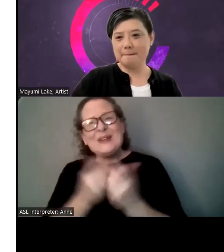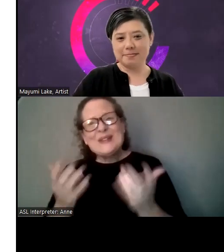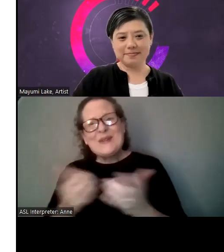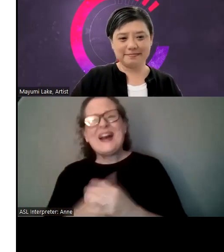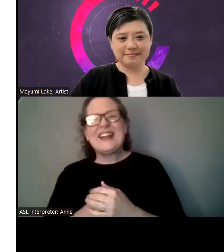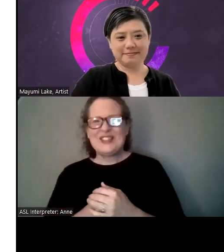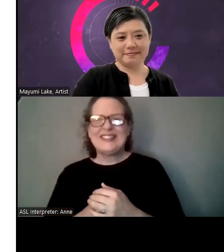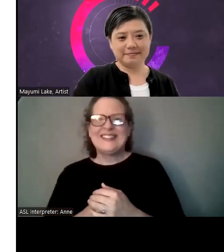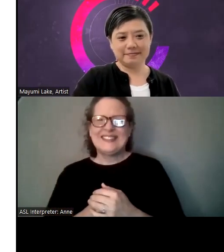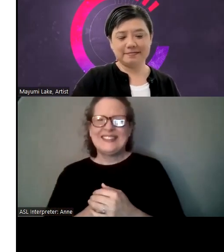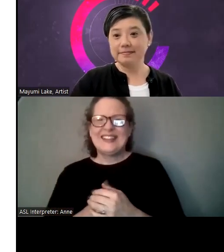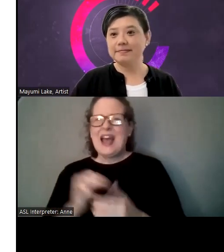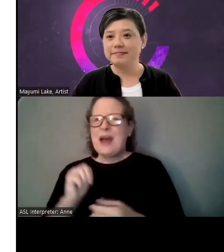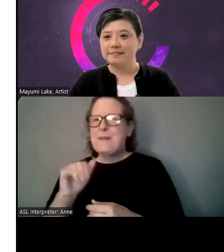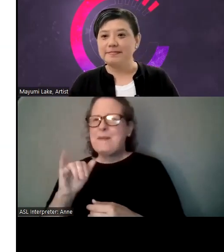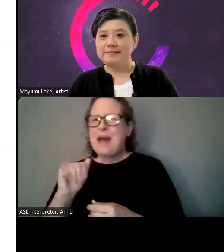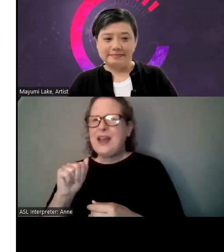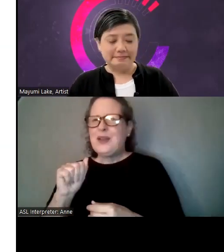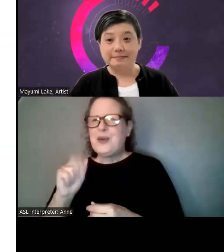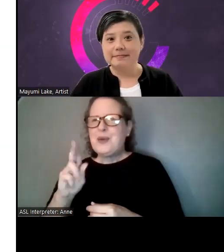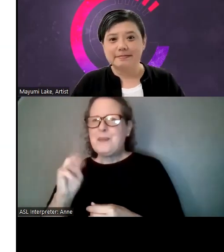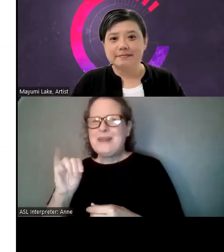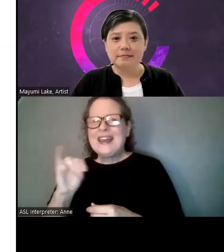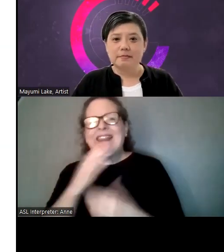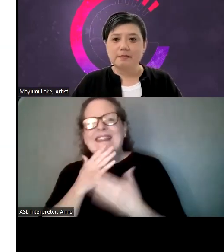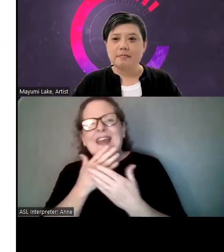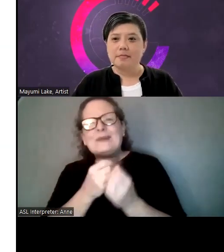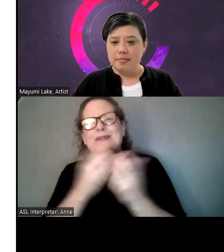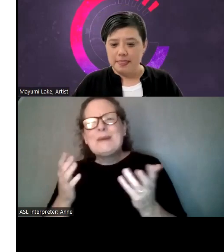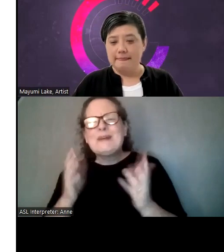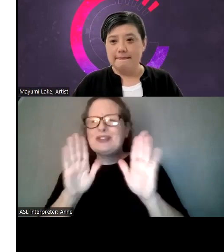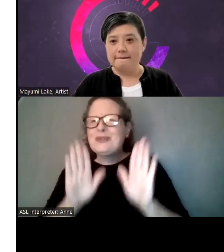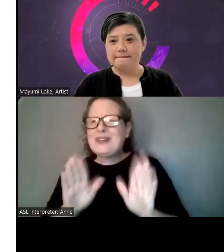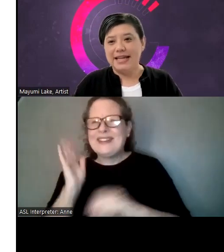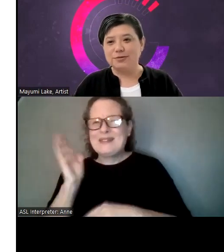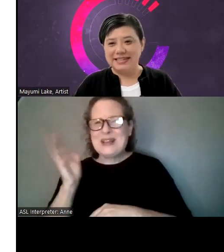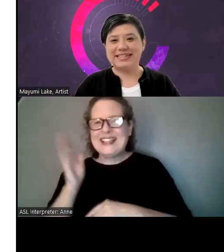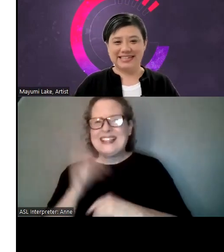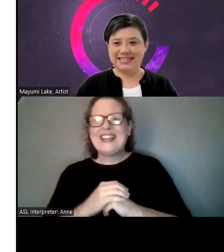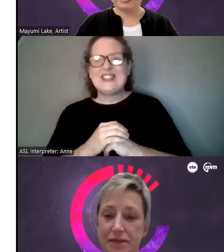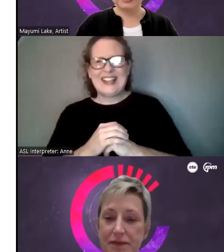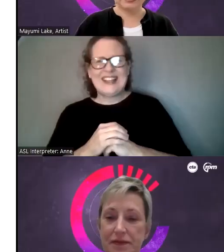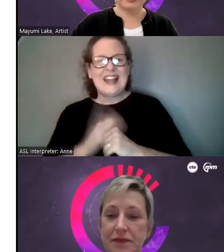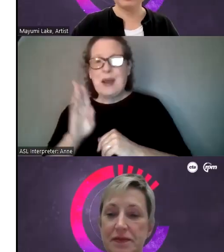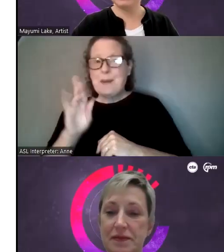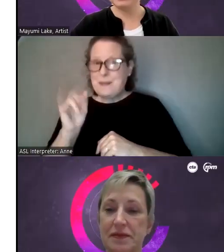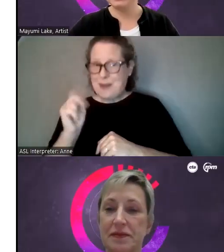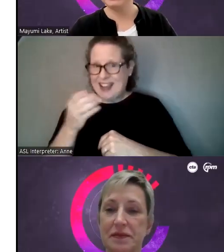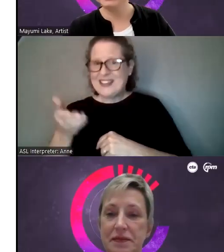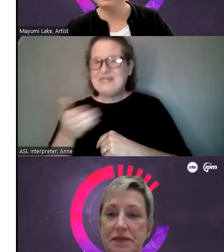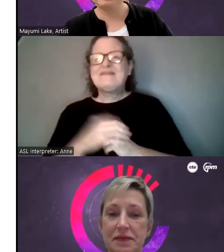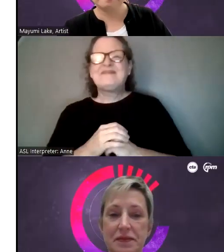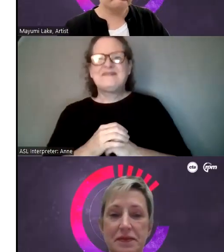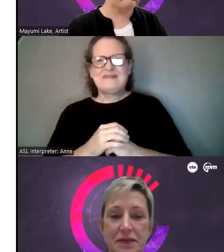Mayumi, thank you very much. That was a terrific presentation. Brian? Yeah.